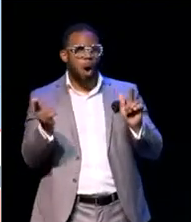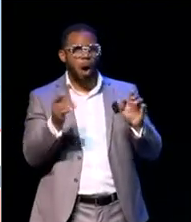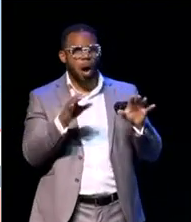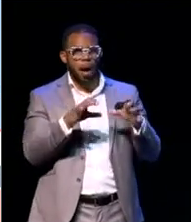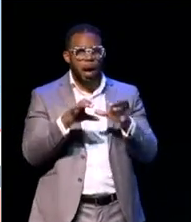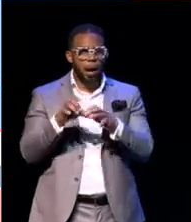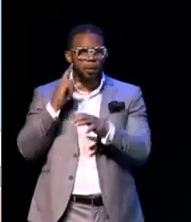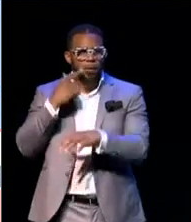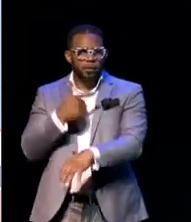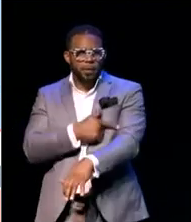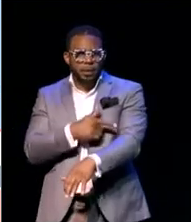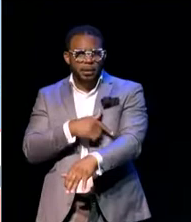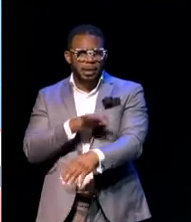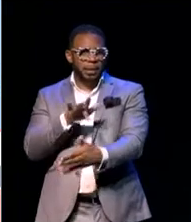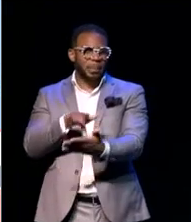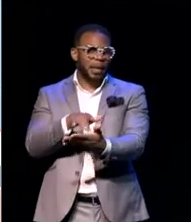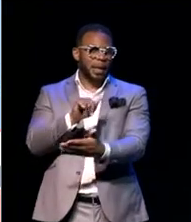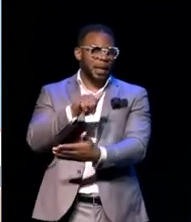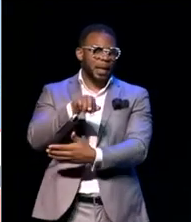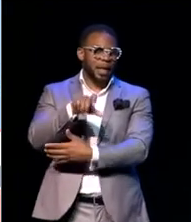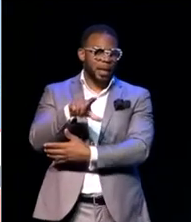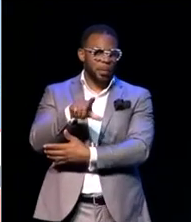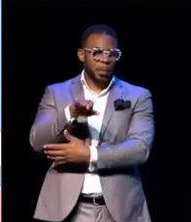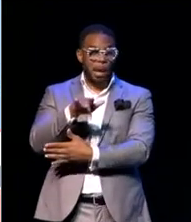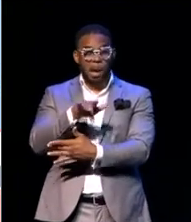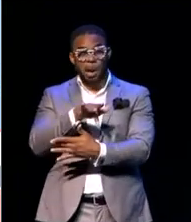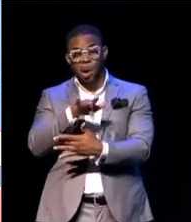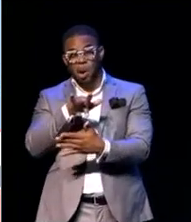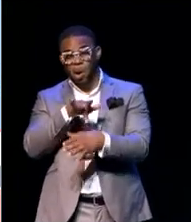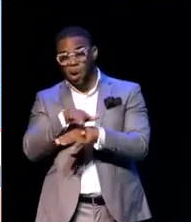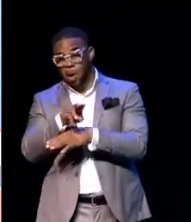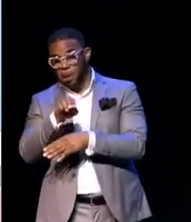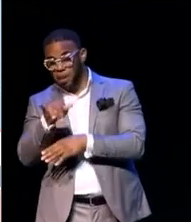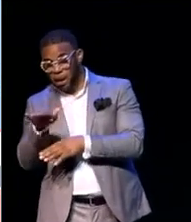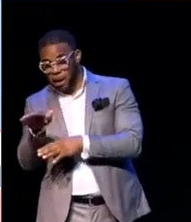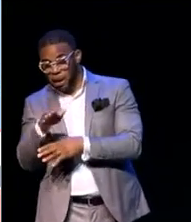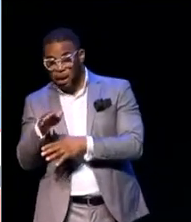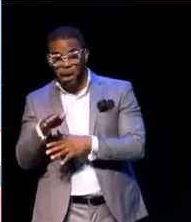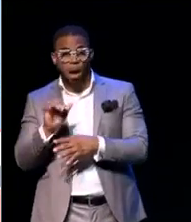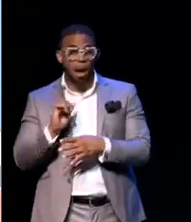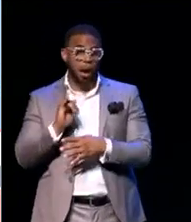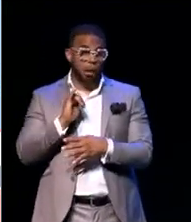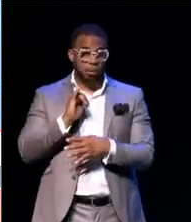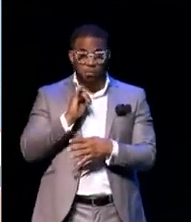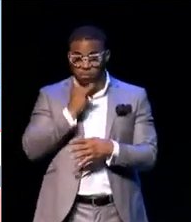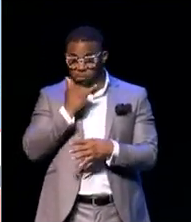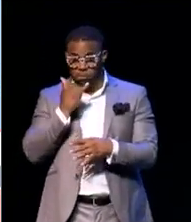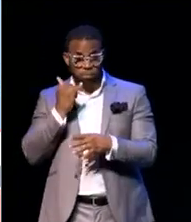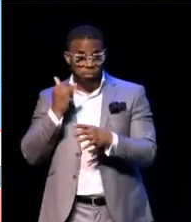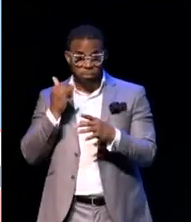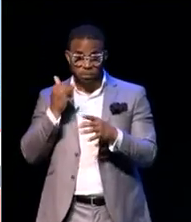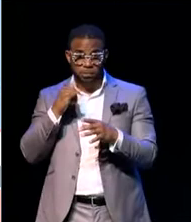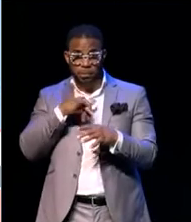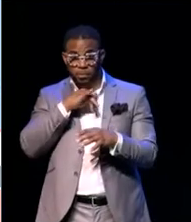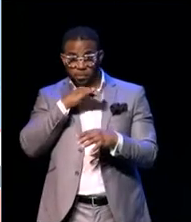categories for vaccine in mid-April. And by early May, our incident of infection plummeted.